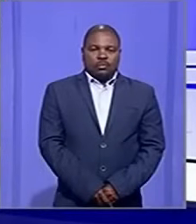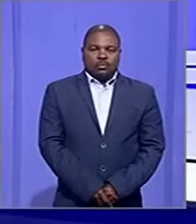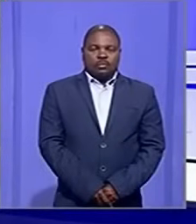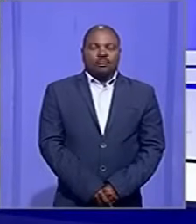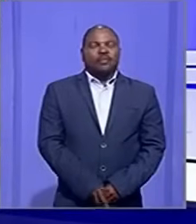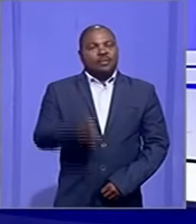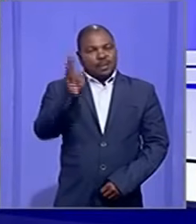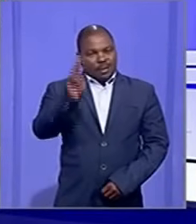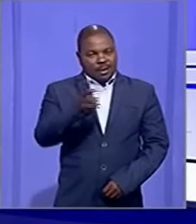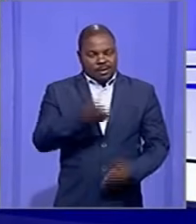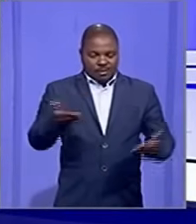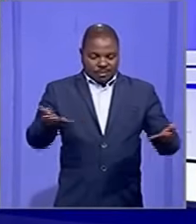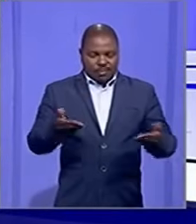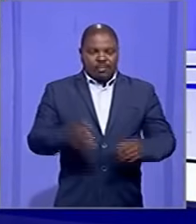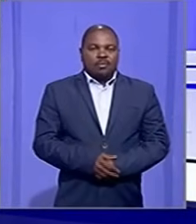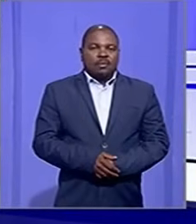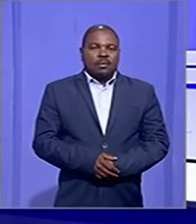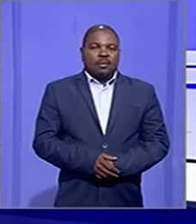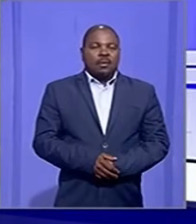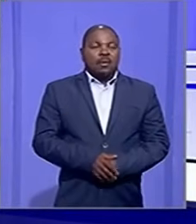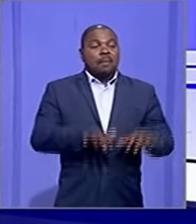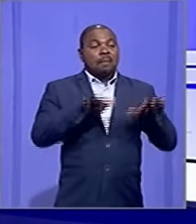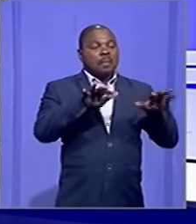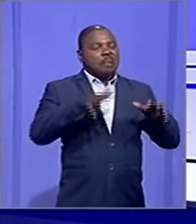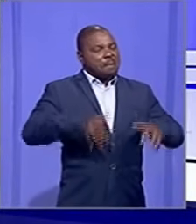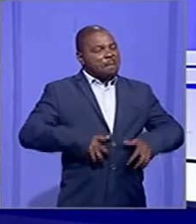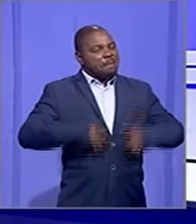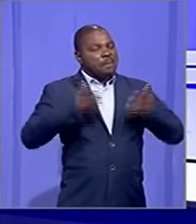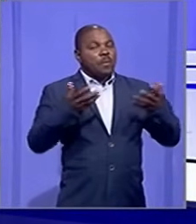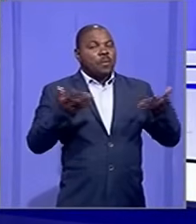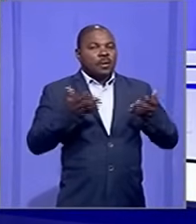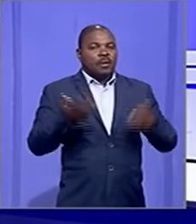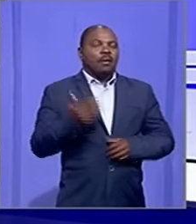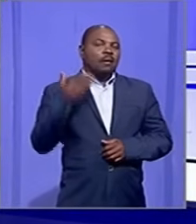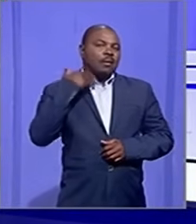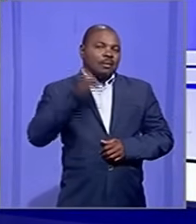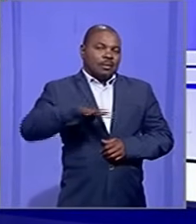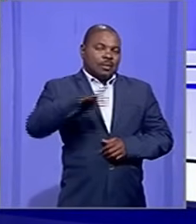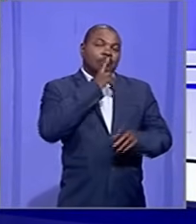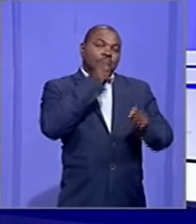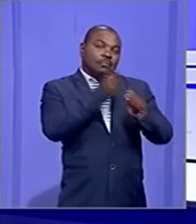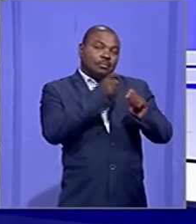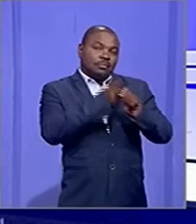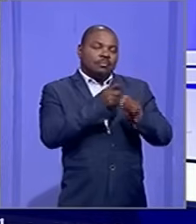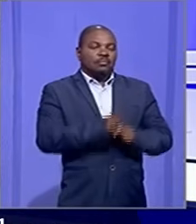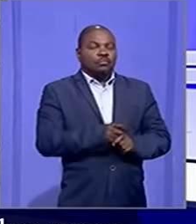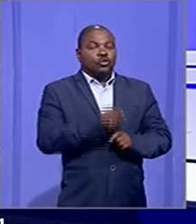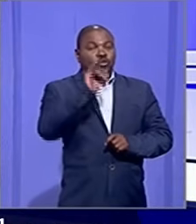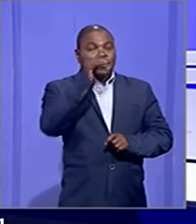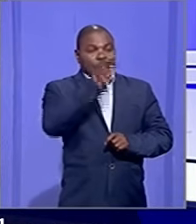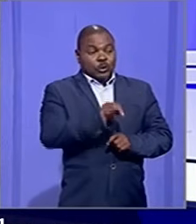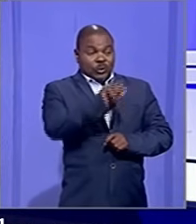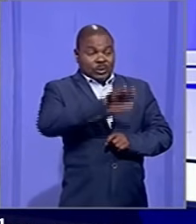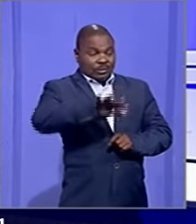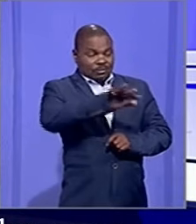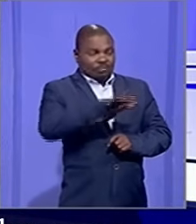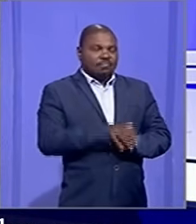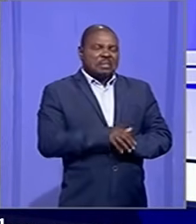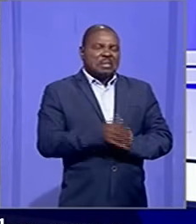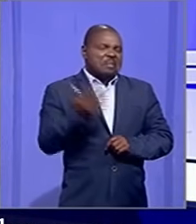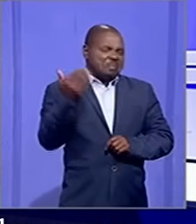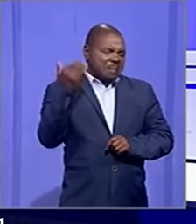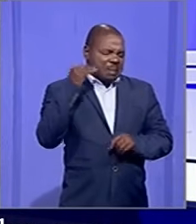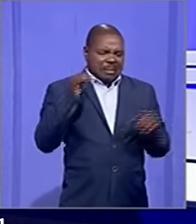re sa le amogela badudi bao ba befetšwego ka mekutwaneng ya Setšwetla ka Alexandra le Boala Johannesburg ba letše ba ngaile diphefo le